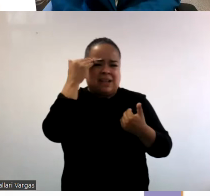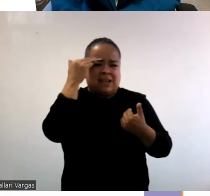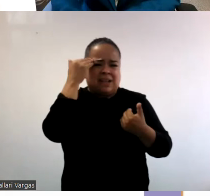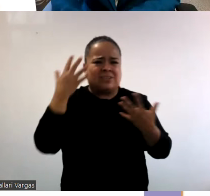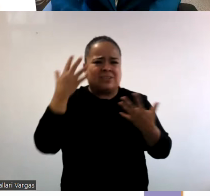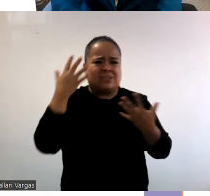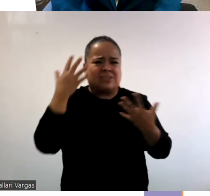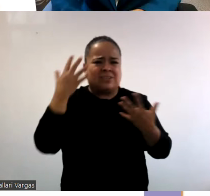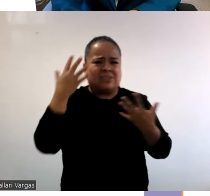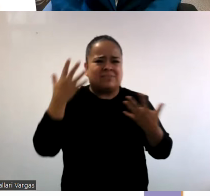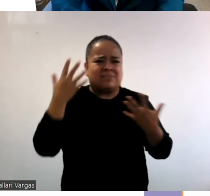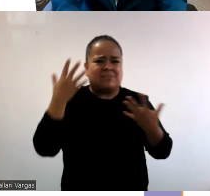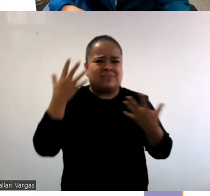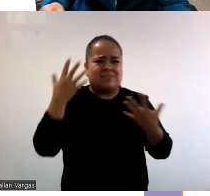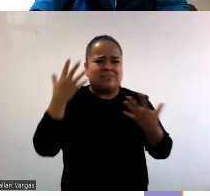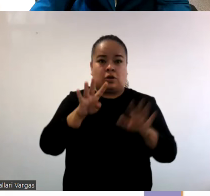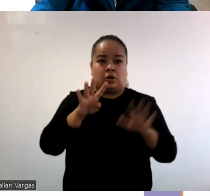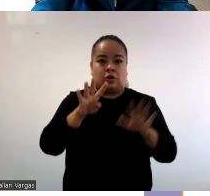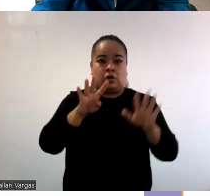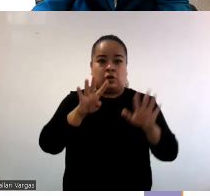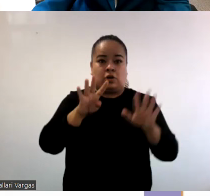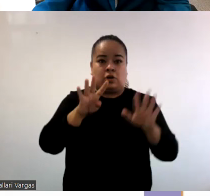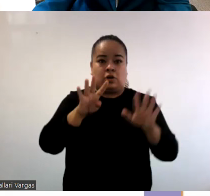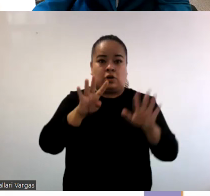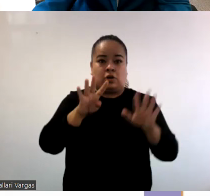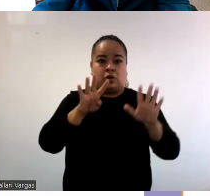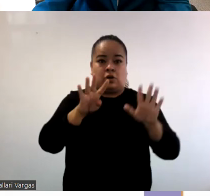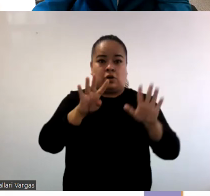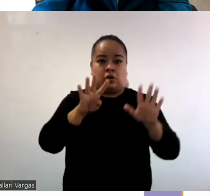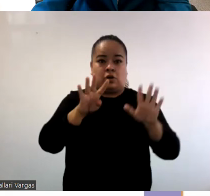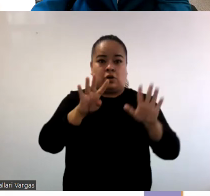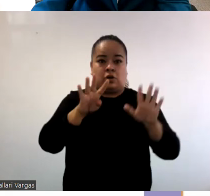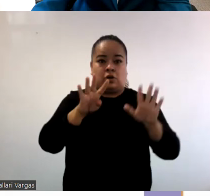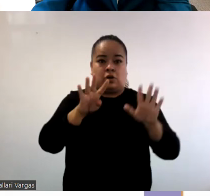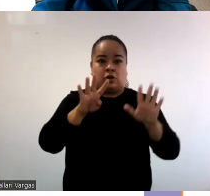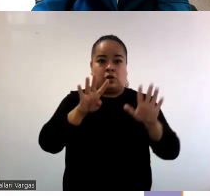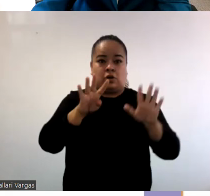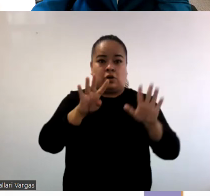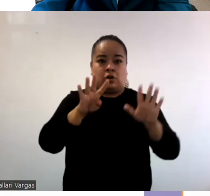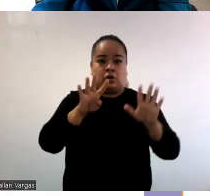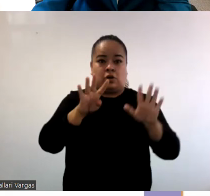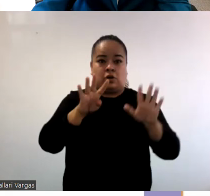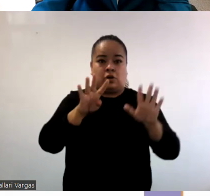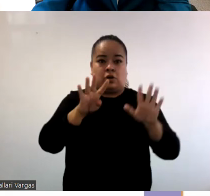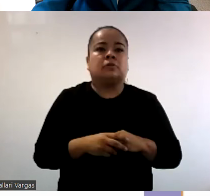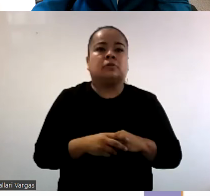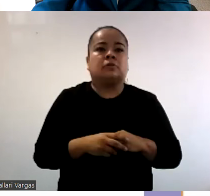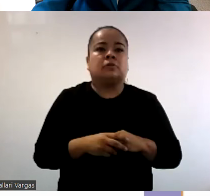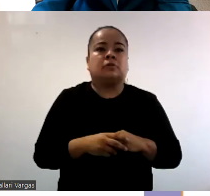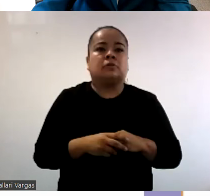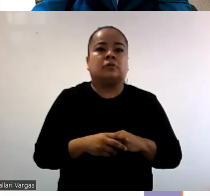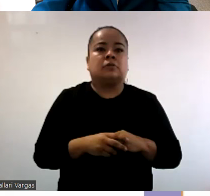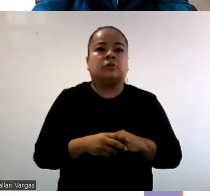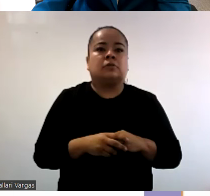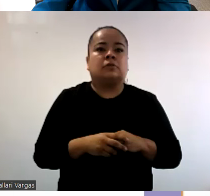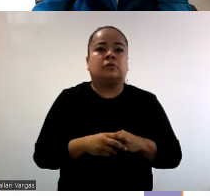About 92% of the reported cases we have up to now, we know that most of them